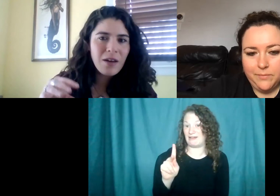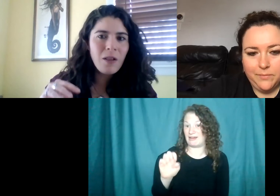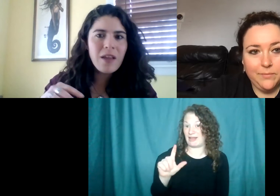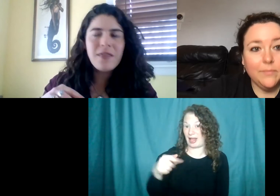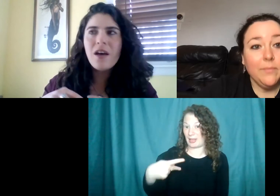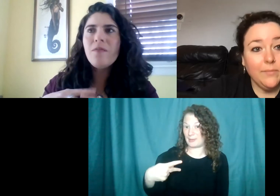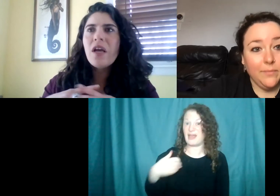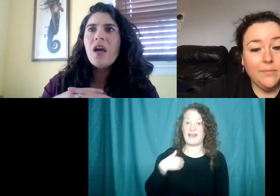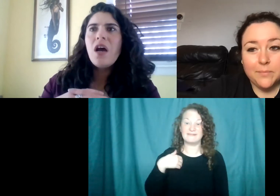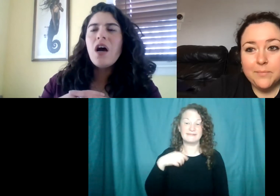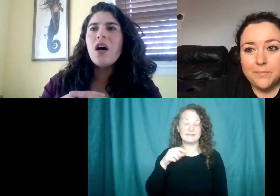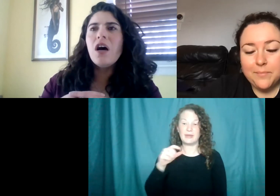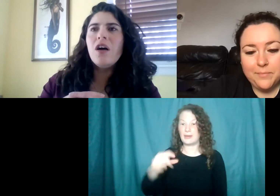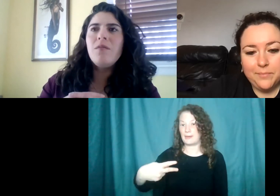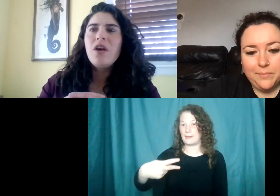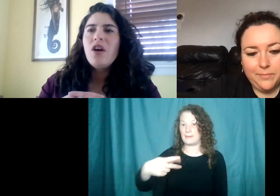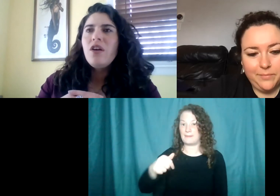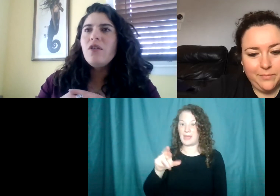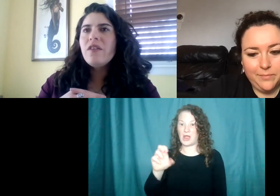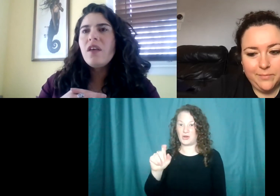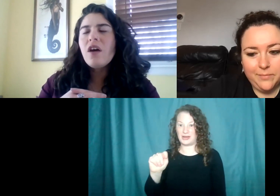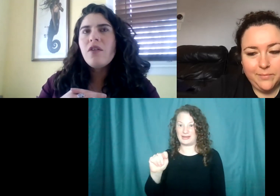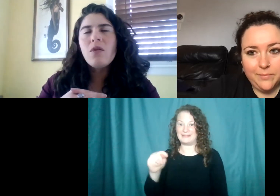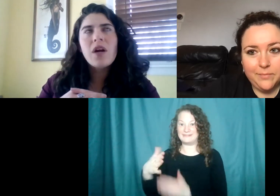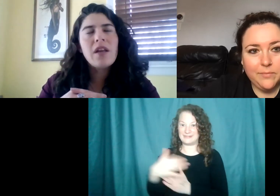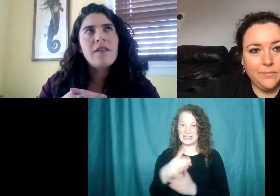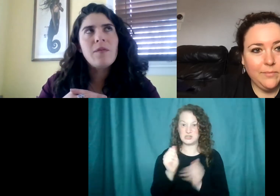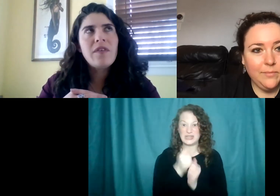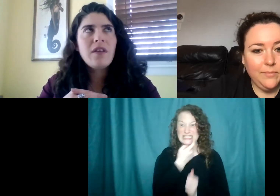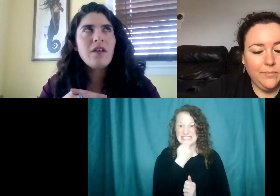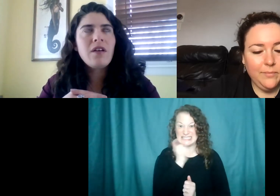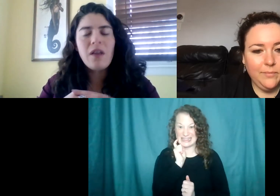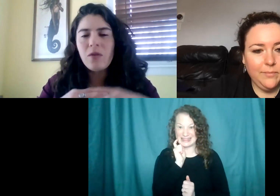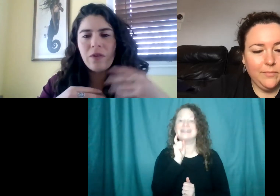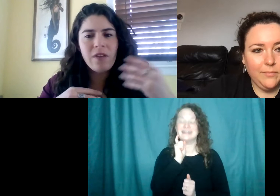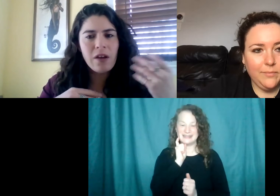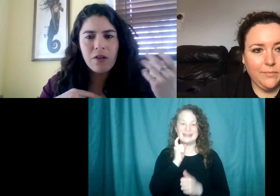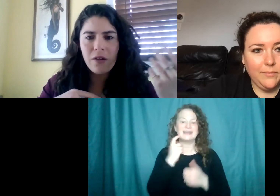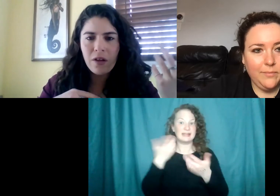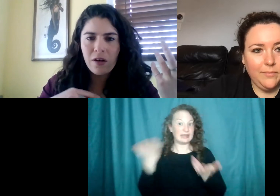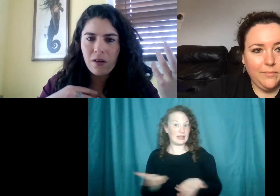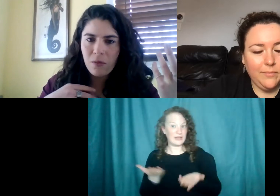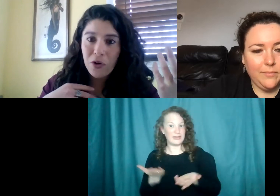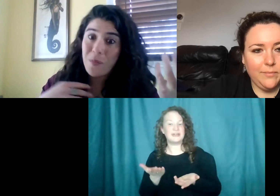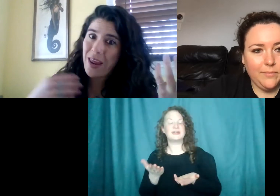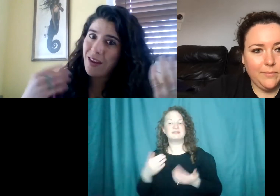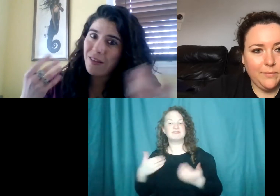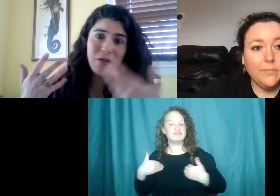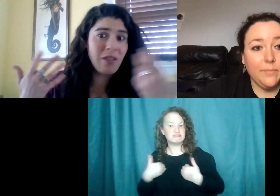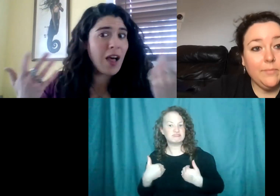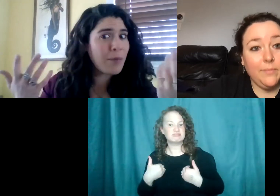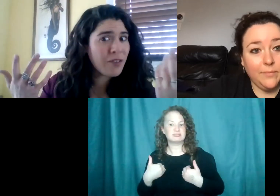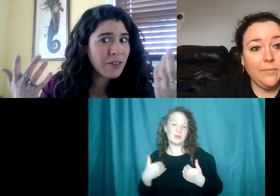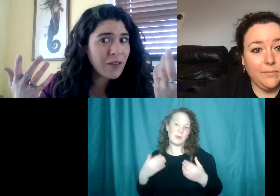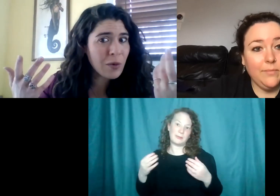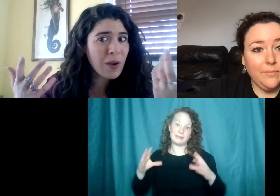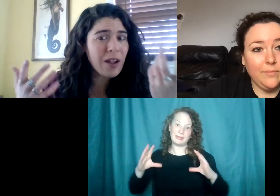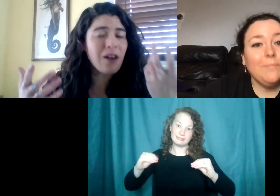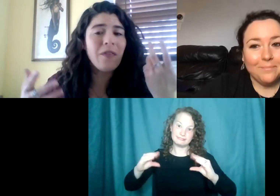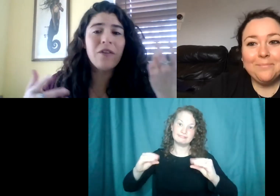teeth, they'll eat them. You'll see other organisms here. As we were saying earlier, we're in Maine, so there's